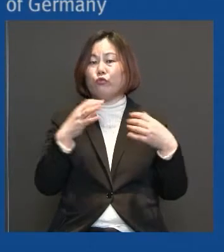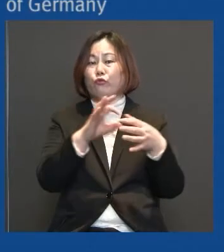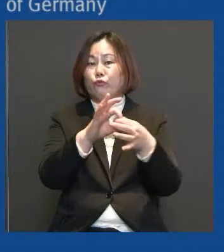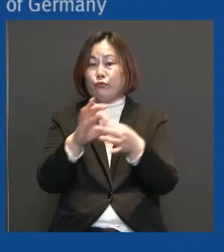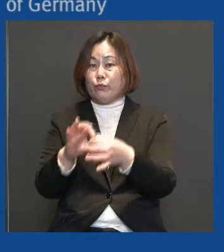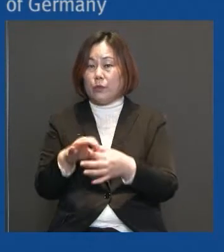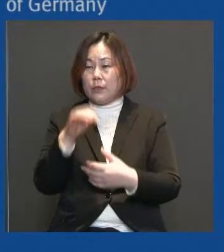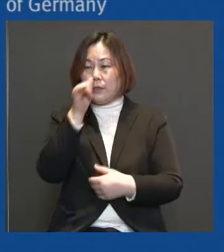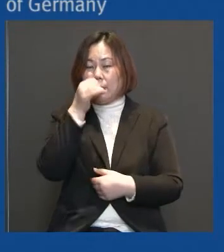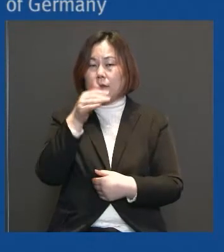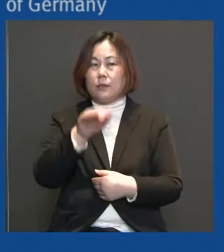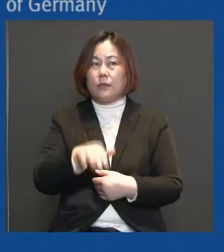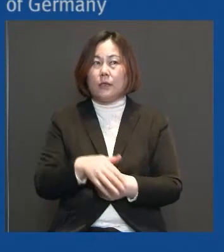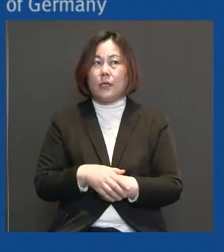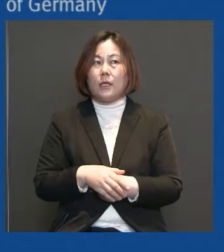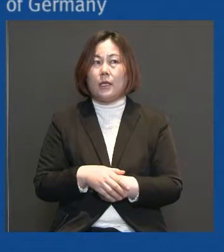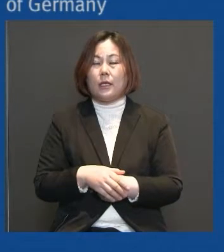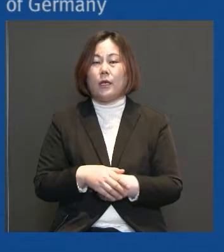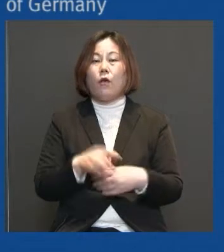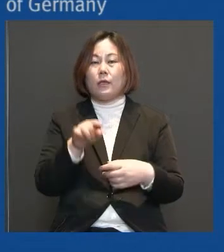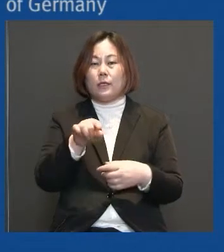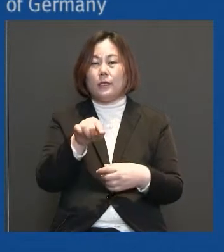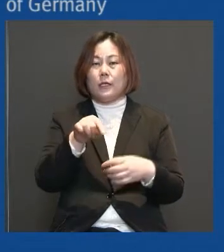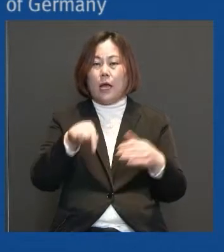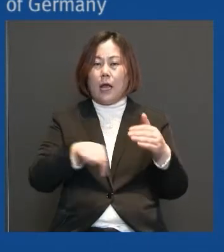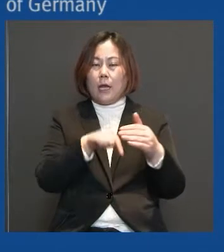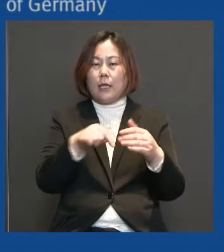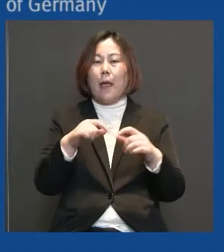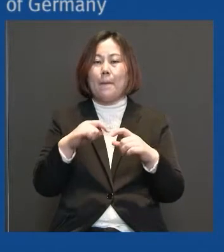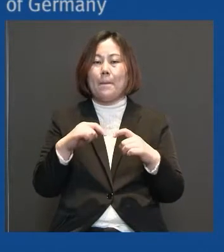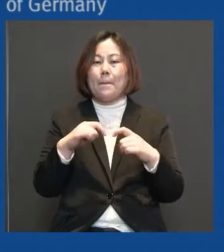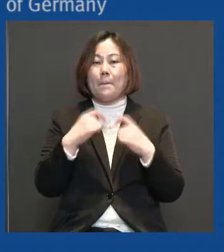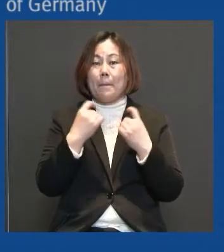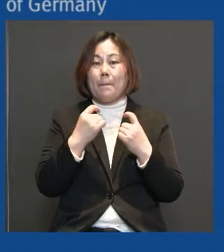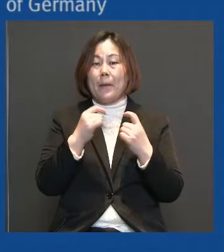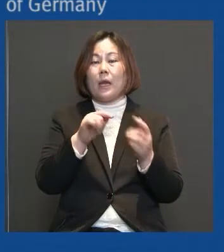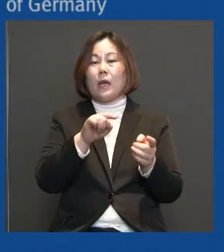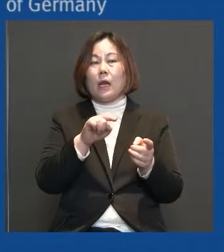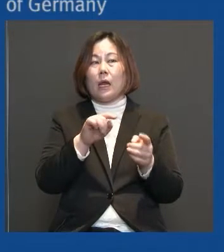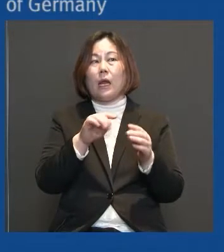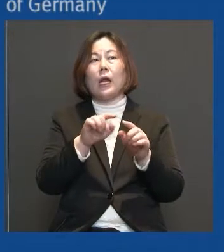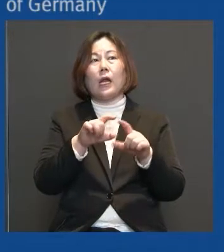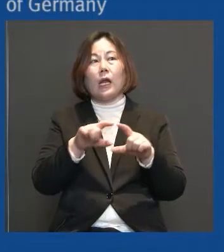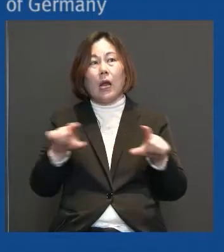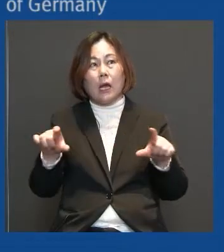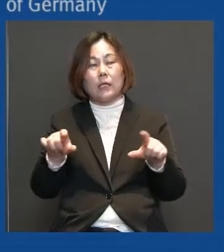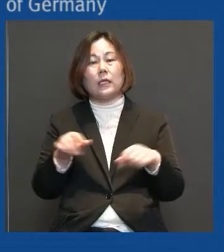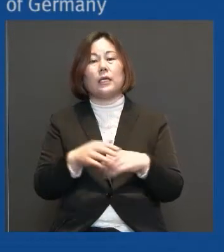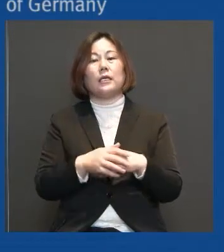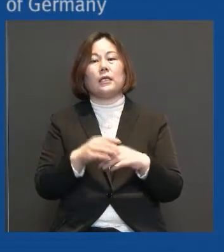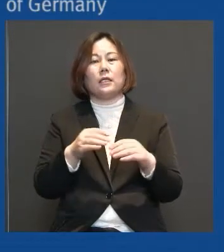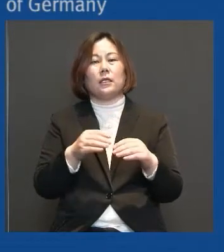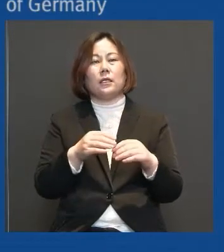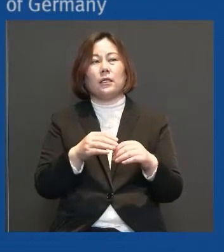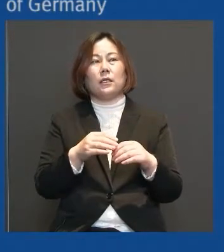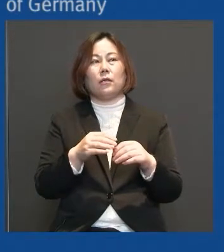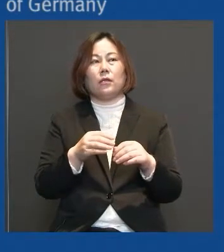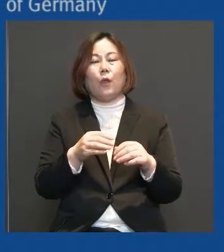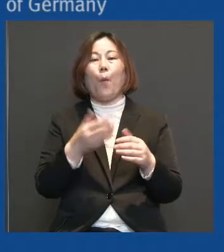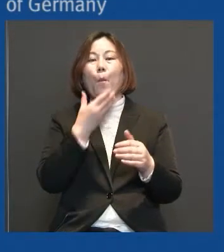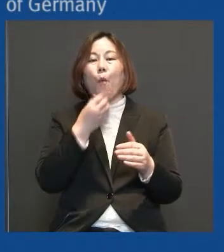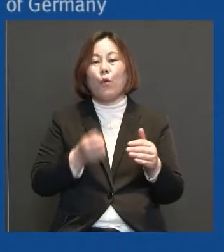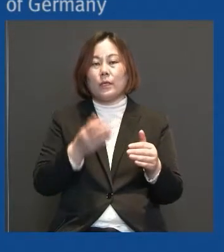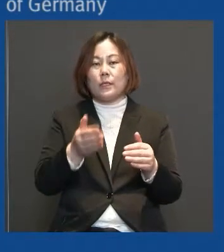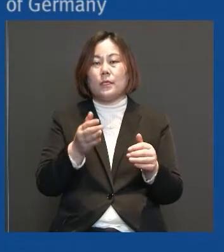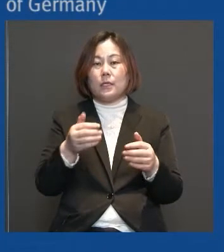citizens organizations, which are indispensable in promoting social cohesion in Germany. Therefore, the Federal Ministry for Family Affairs,